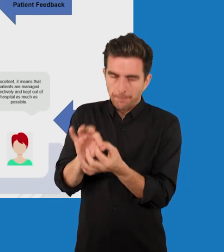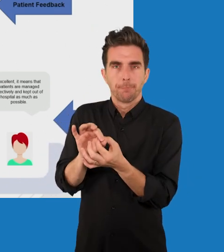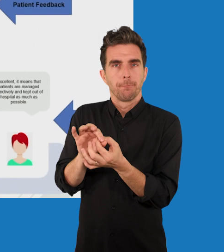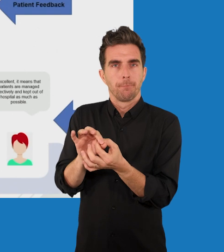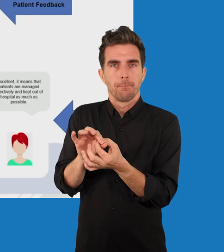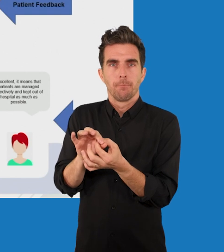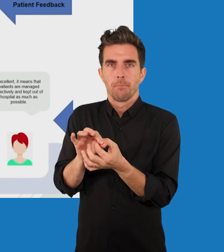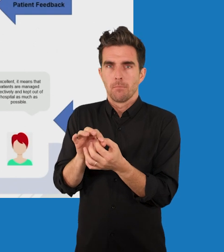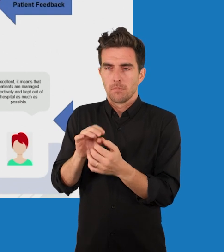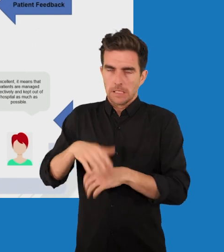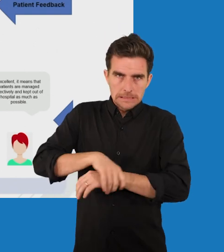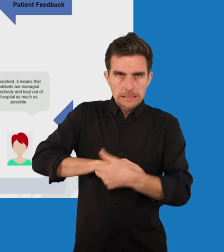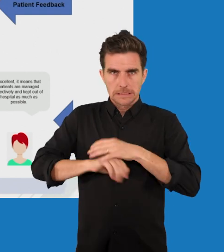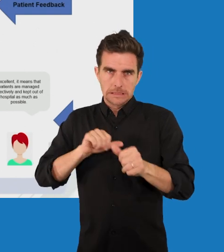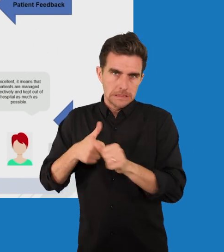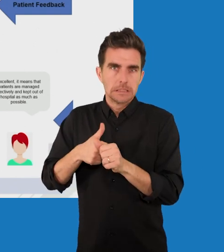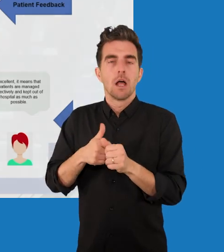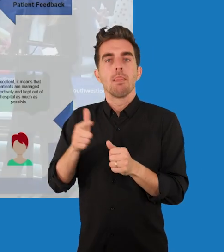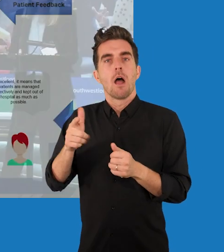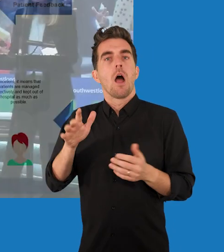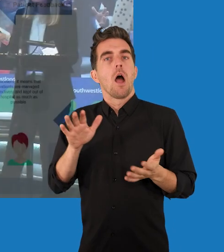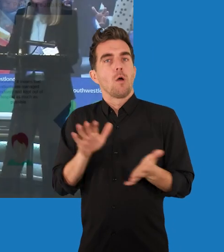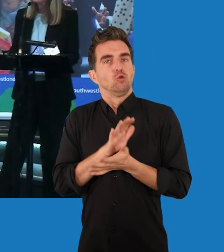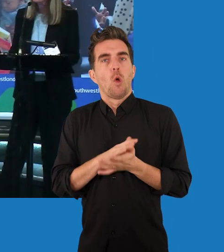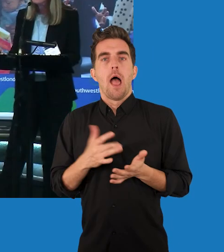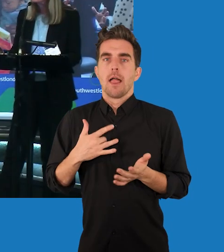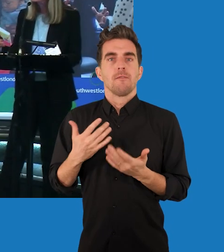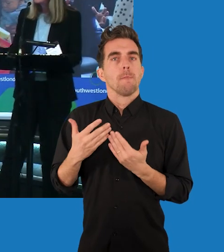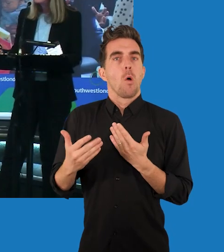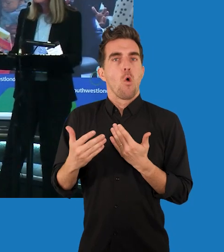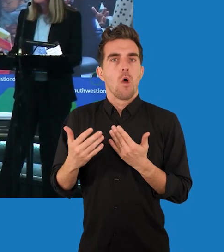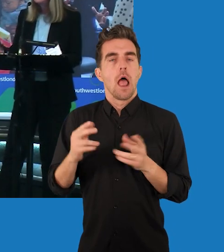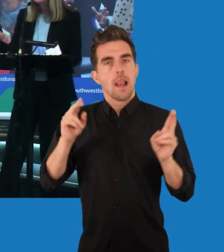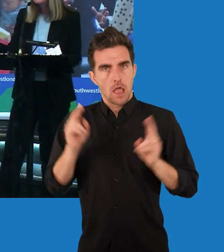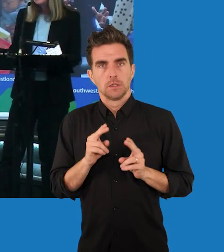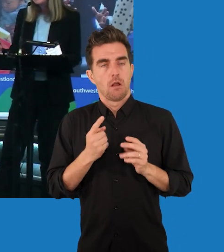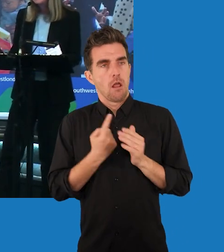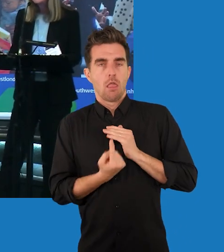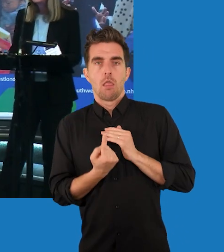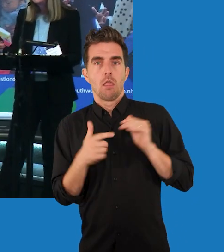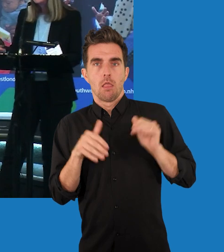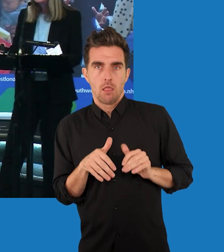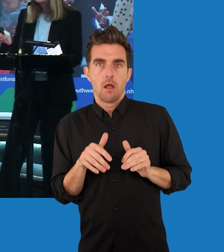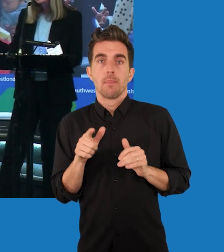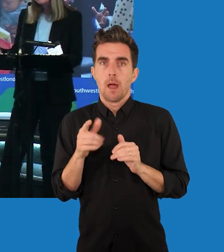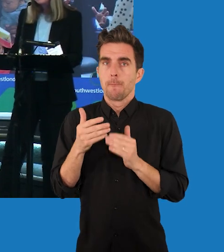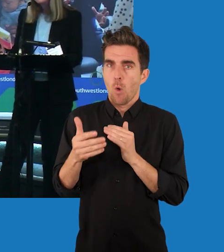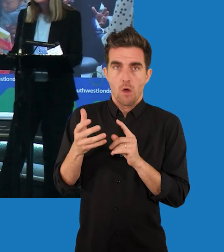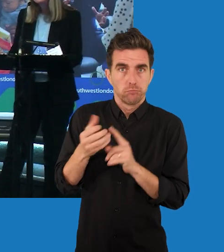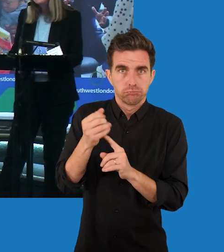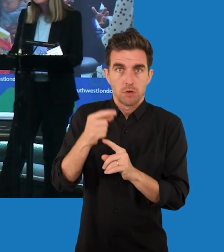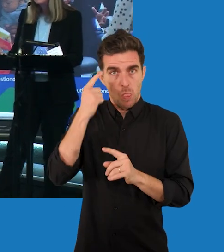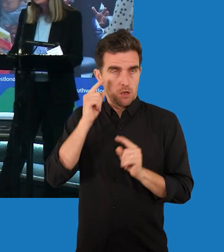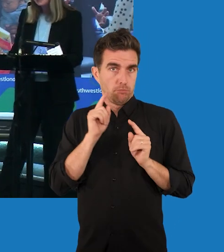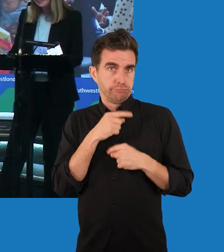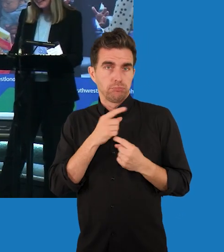felt that benefit really in a real tangible way, you know, in that they're enjoying life more, they're less isolated, they're achieving things they